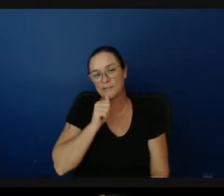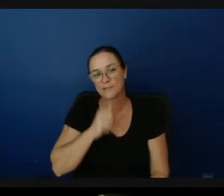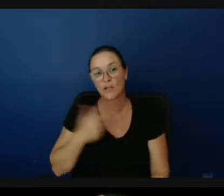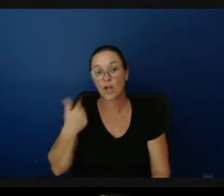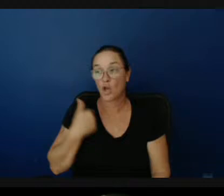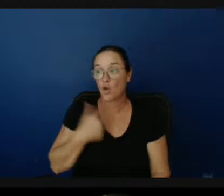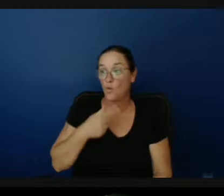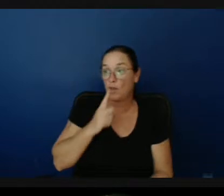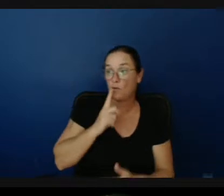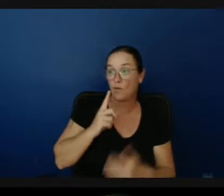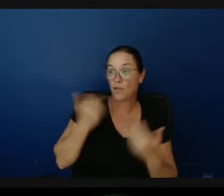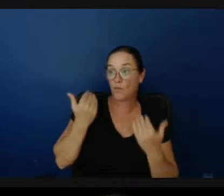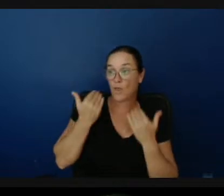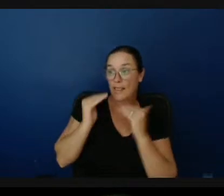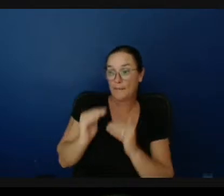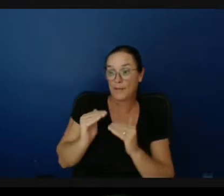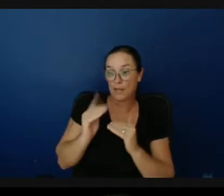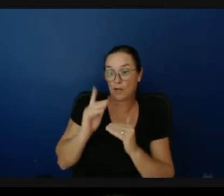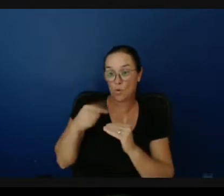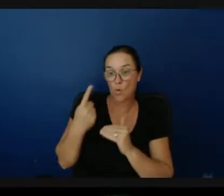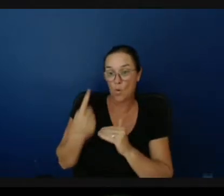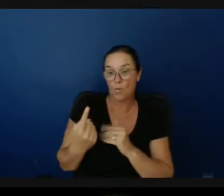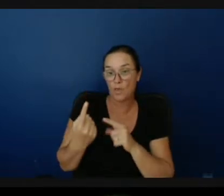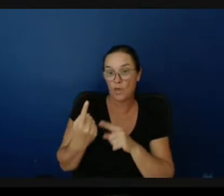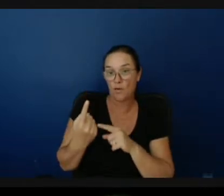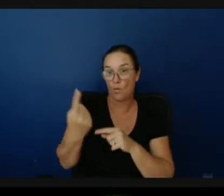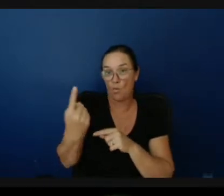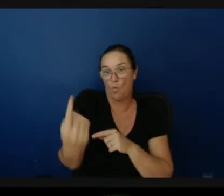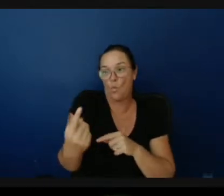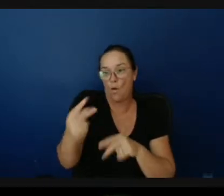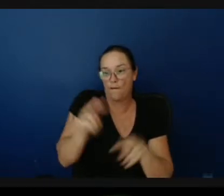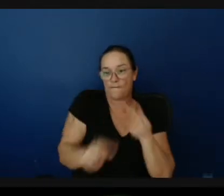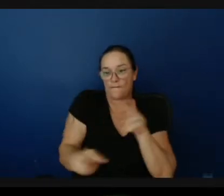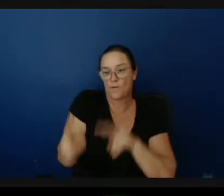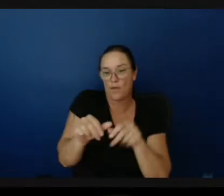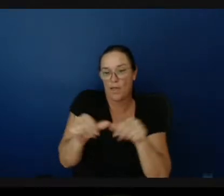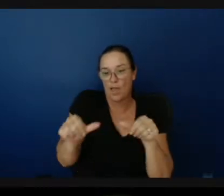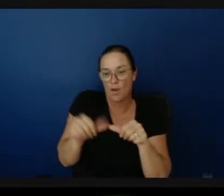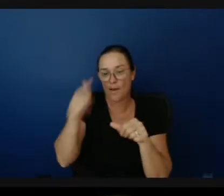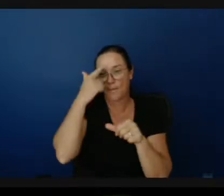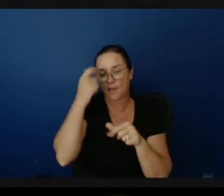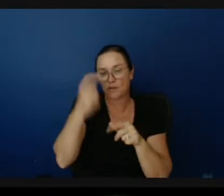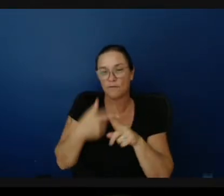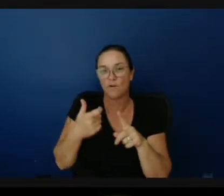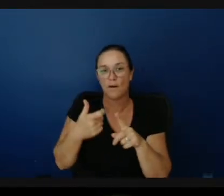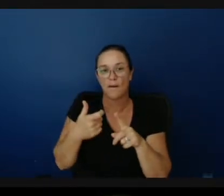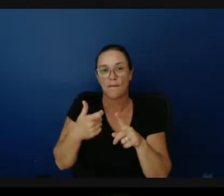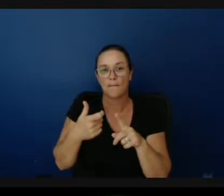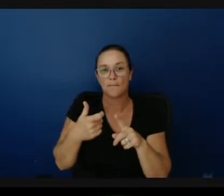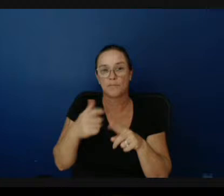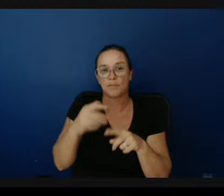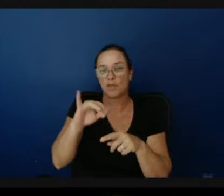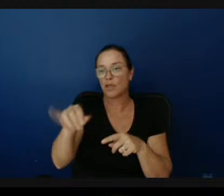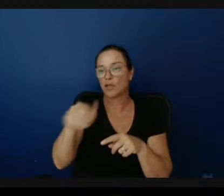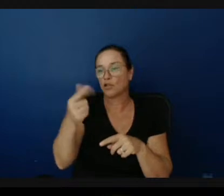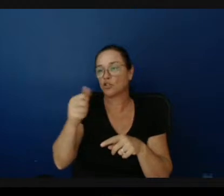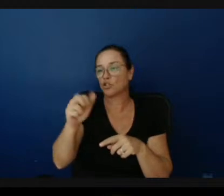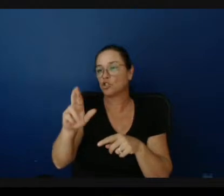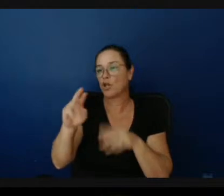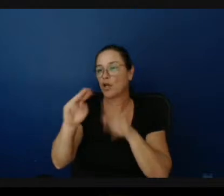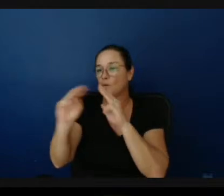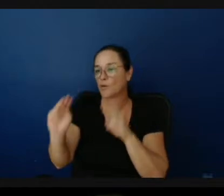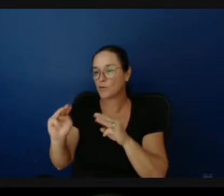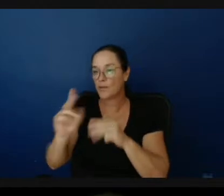really limited to only one viewing area, because from the Jagger Museum, the Kīlauea